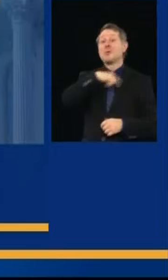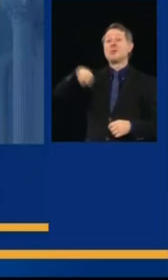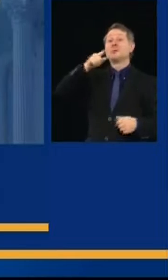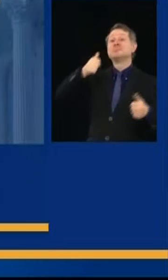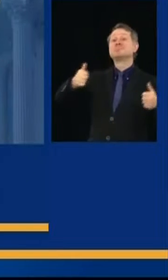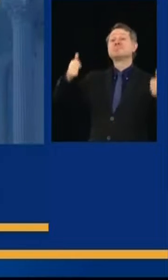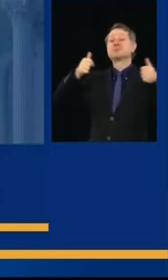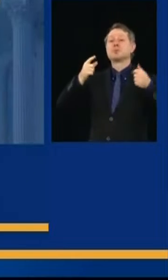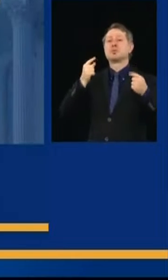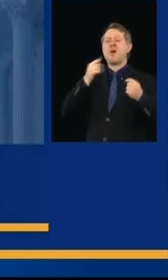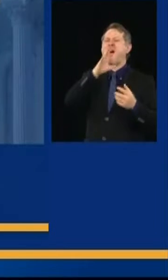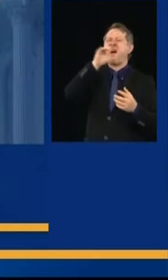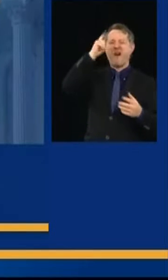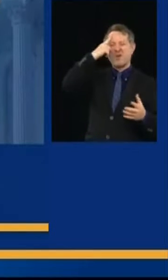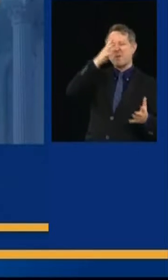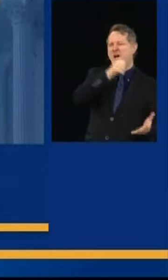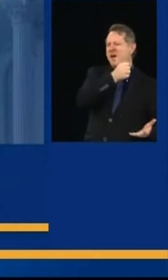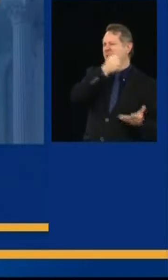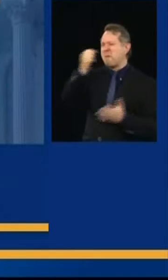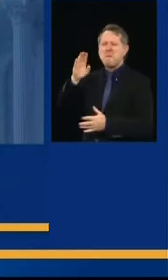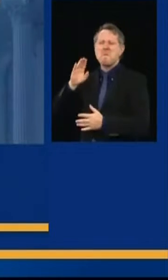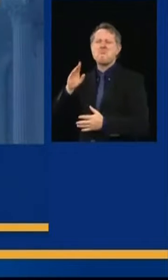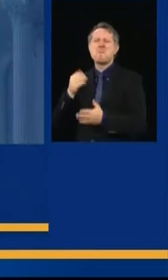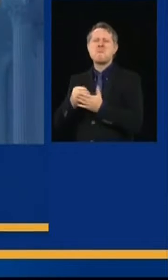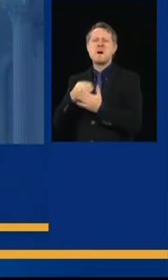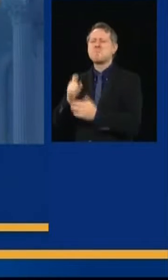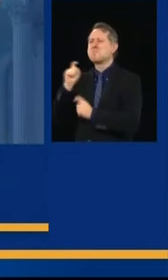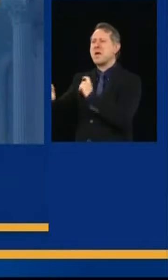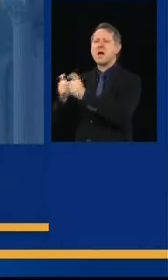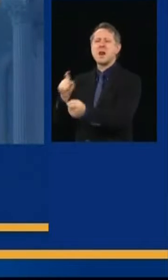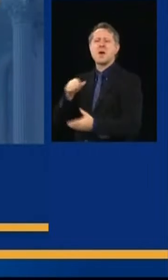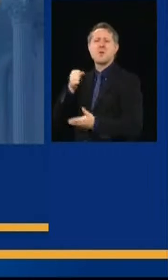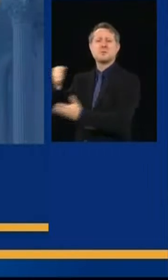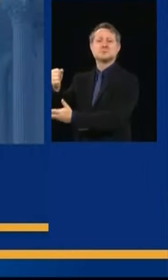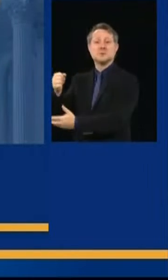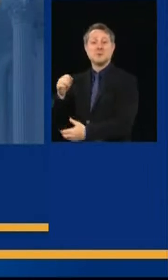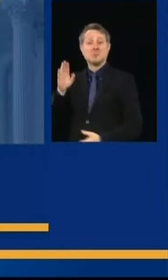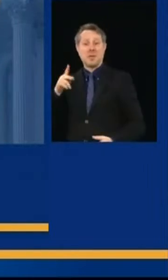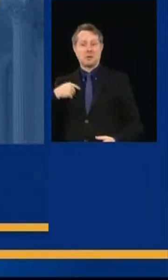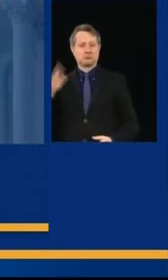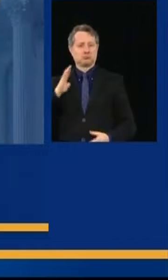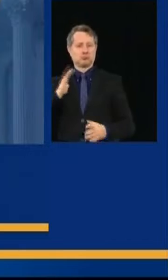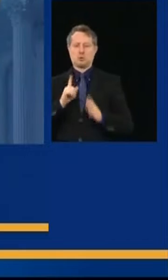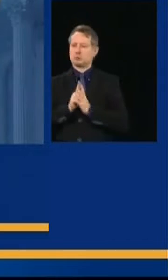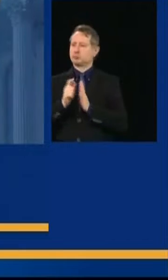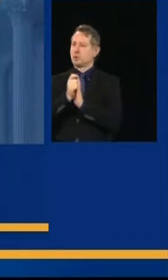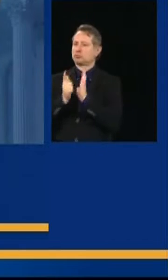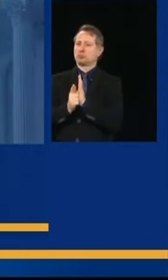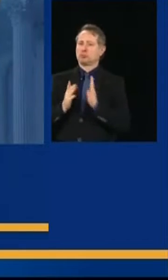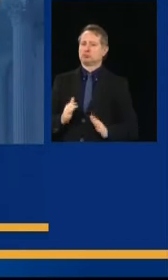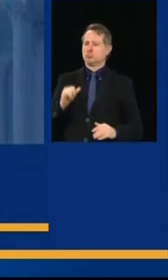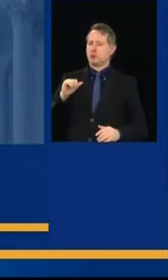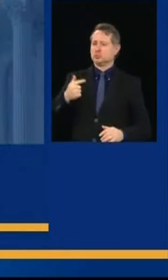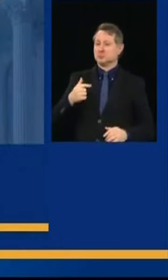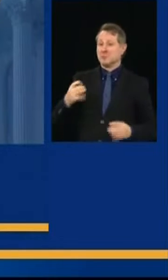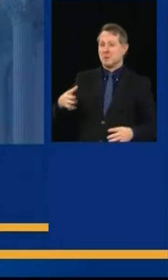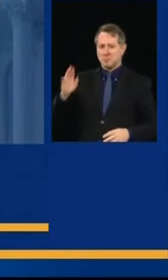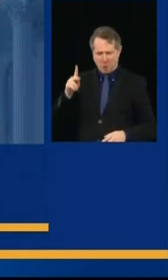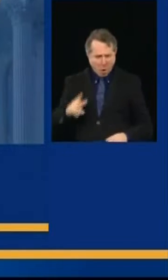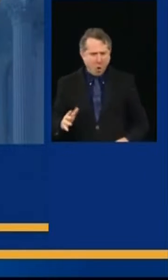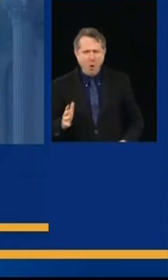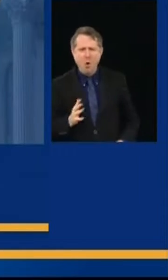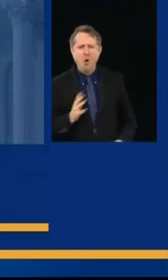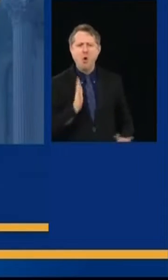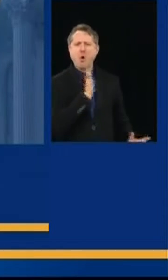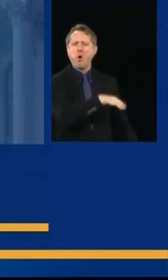banks. I was Attorney General at the time. So many banks took the bailout from taxpayers